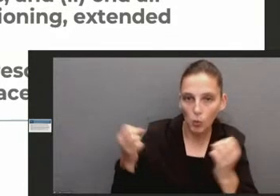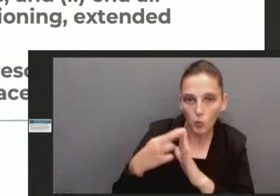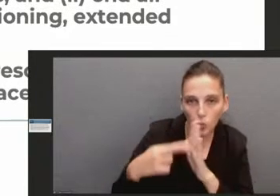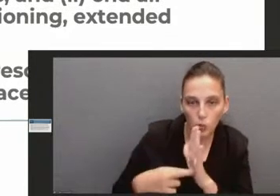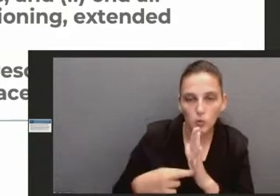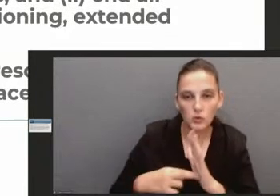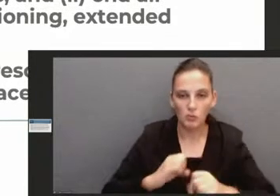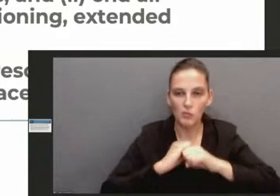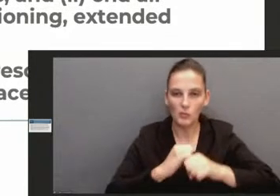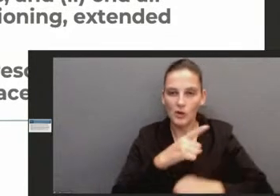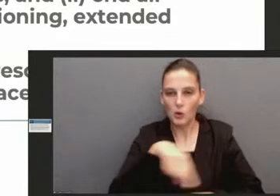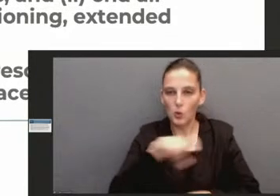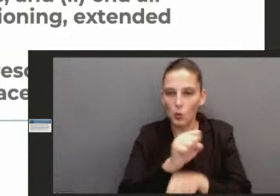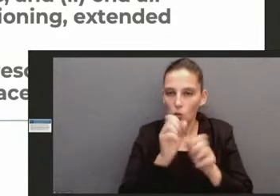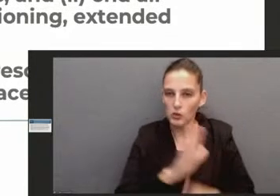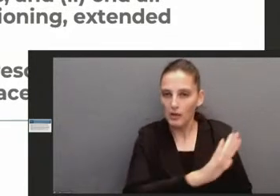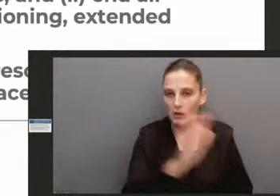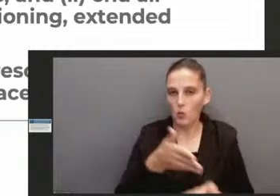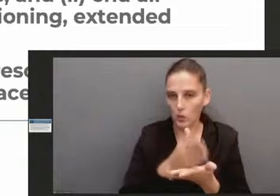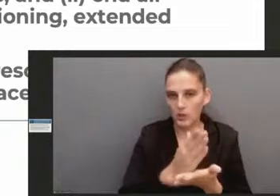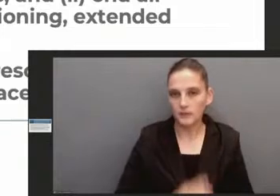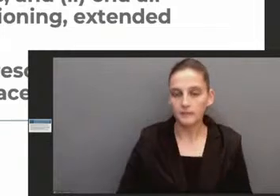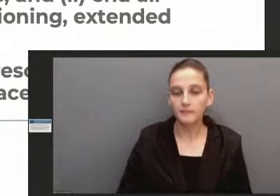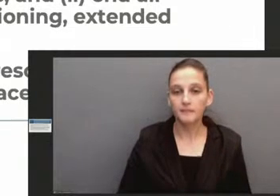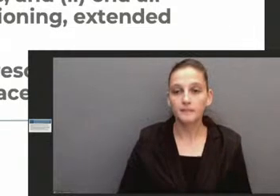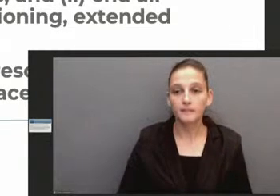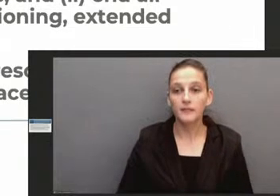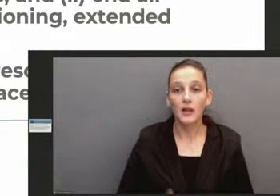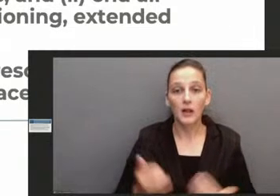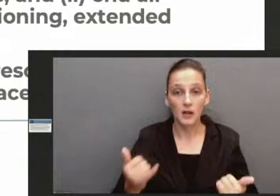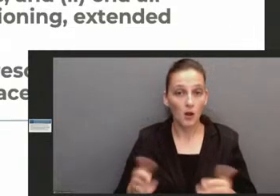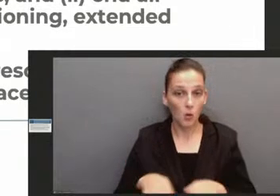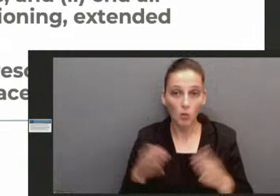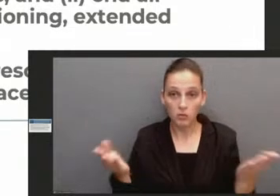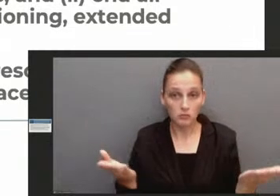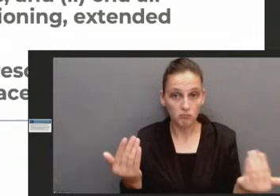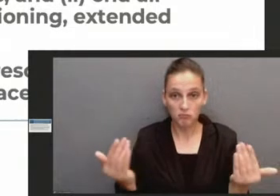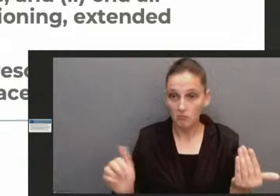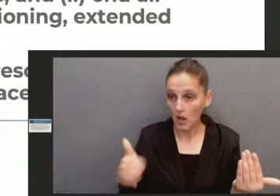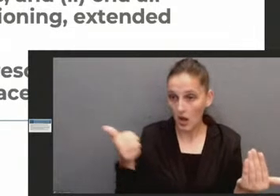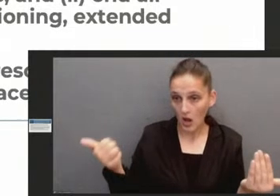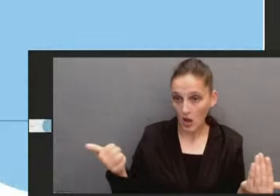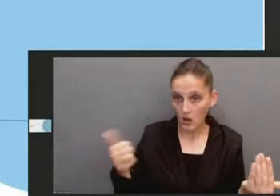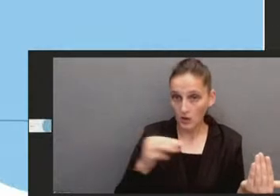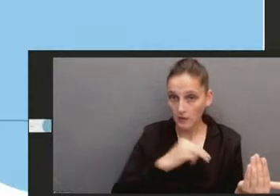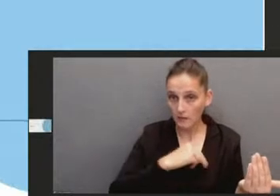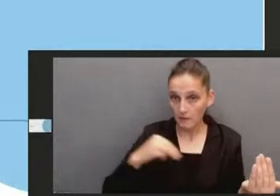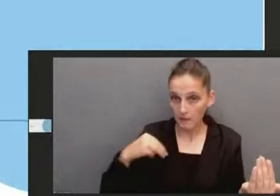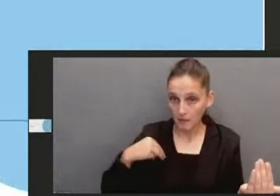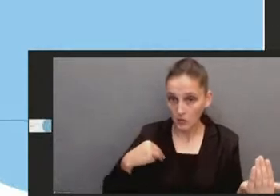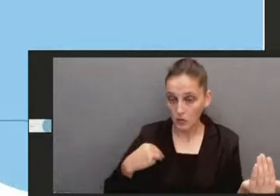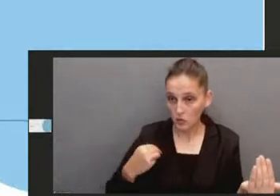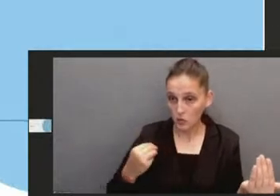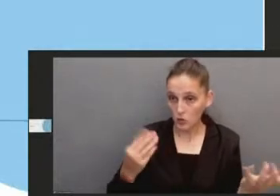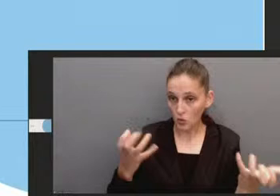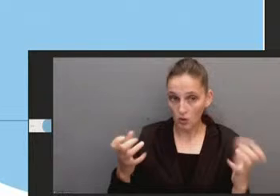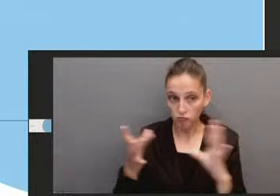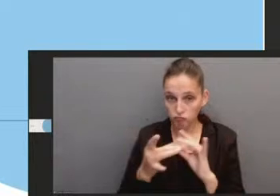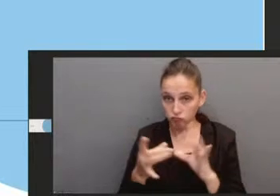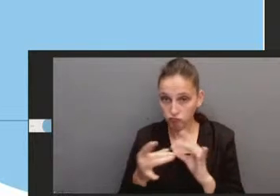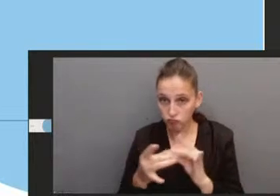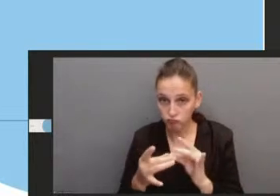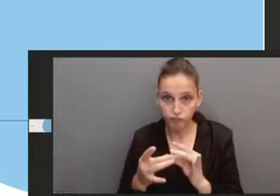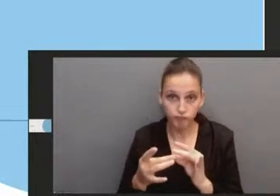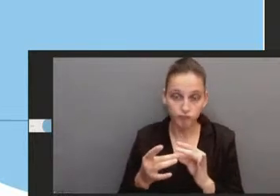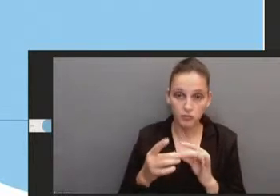rights. Now I'm going to open it up and invite other members of the subcommittee to highlight, underscore